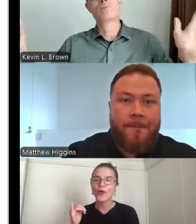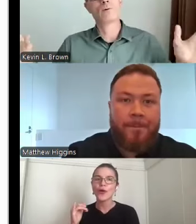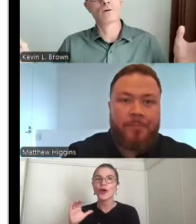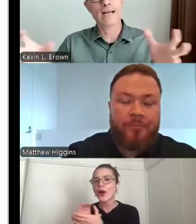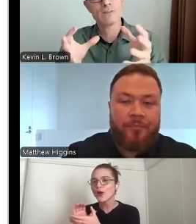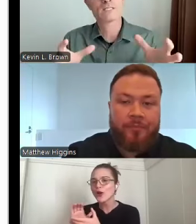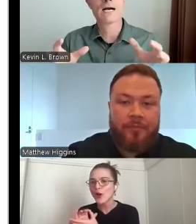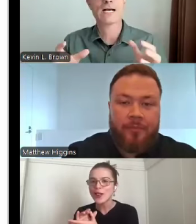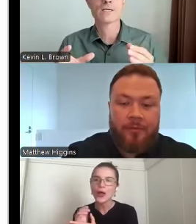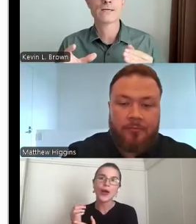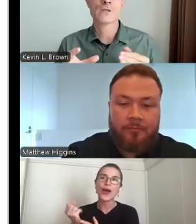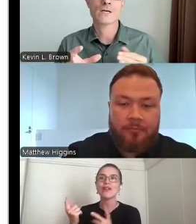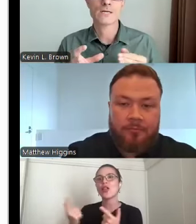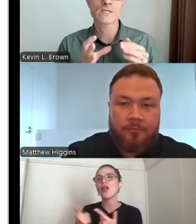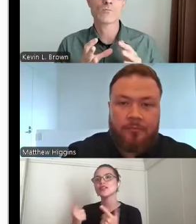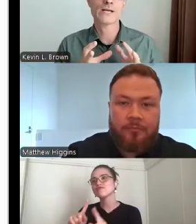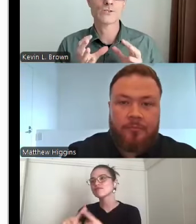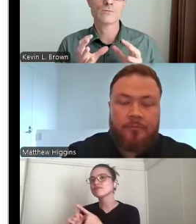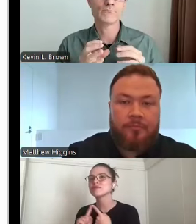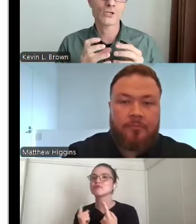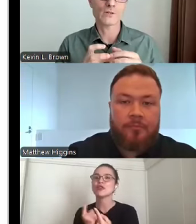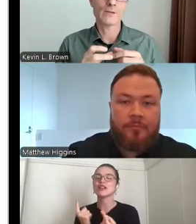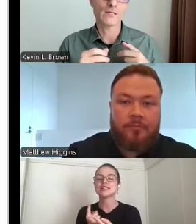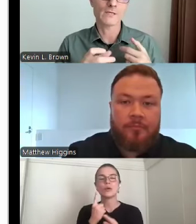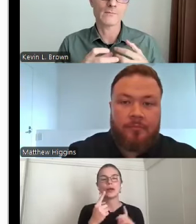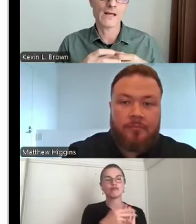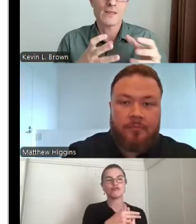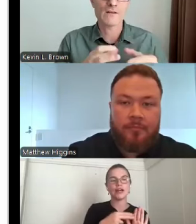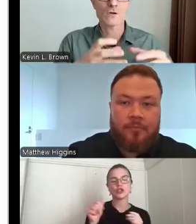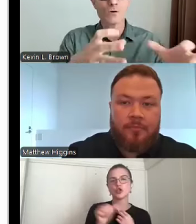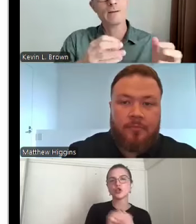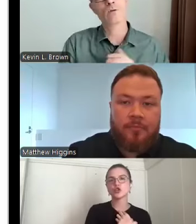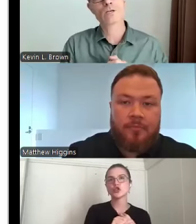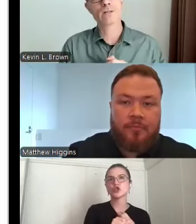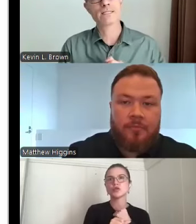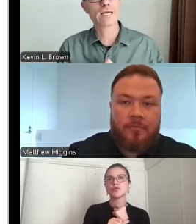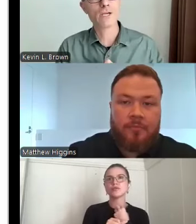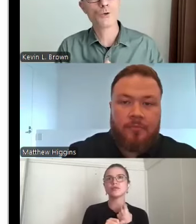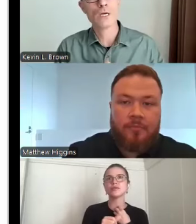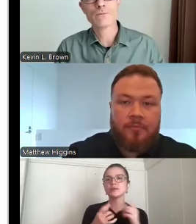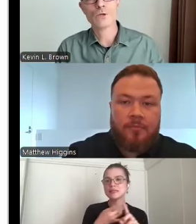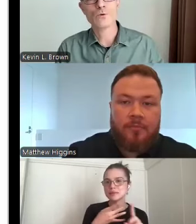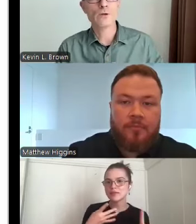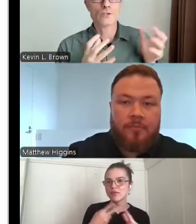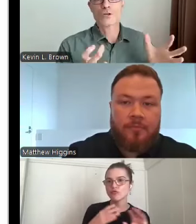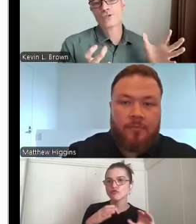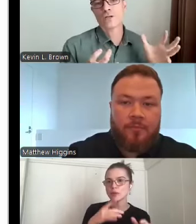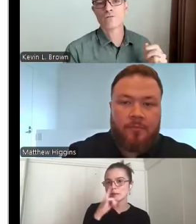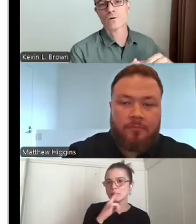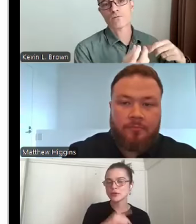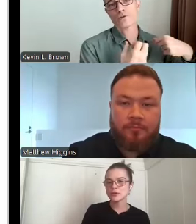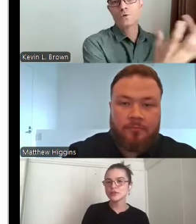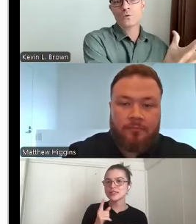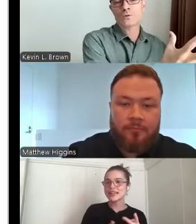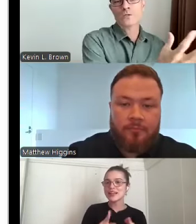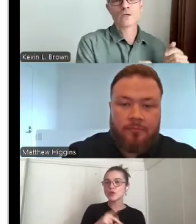lots of people, right? At this size, a single brand should generally be a thing for a group of people. And so let's say you do illustration